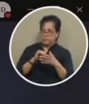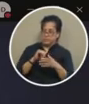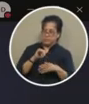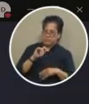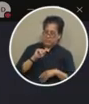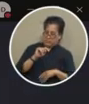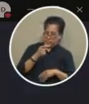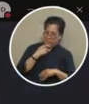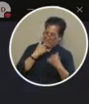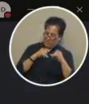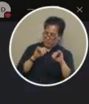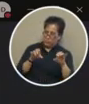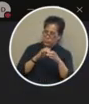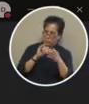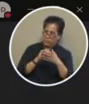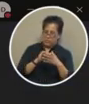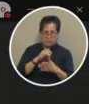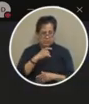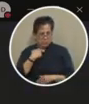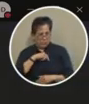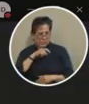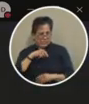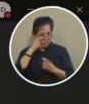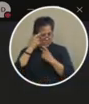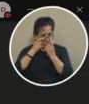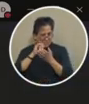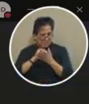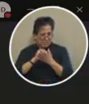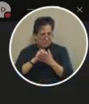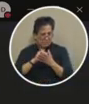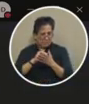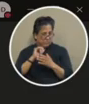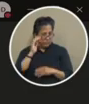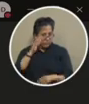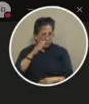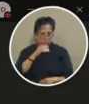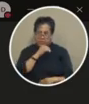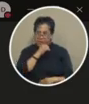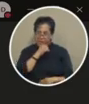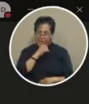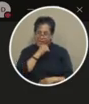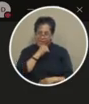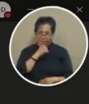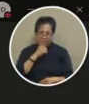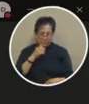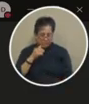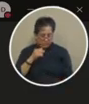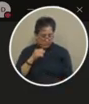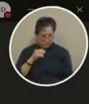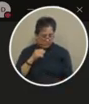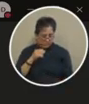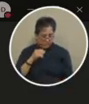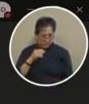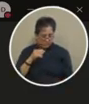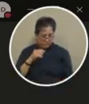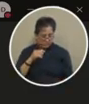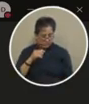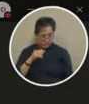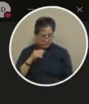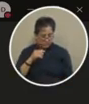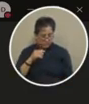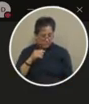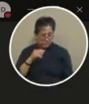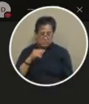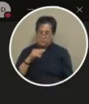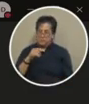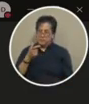Is that something we need to consider maybe in the future? If this gets a little bit worse, prohibiting people, because I know, people are